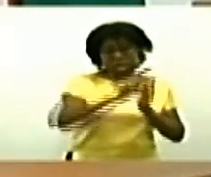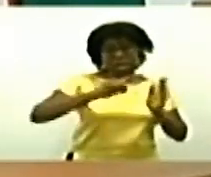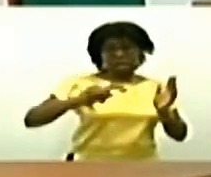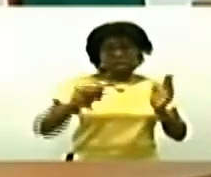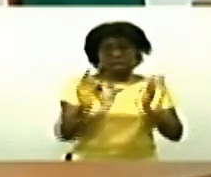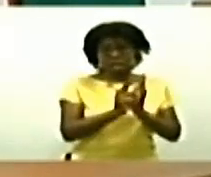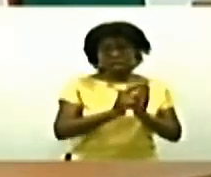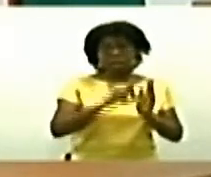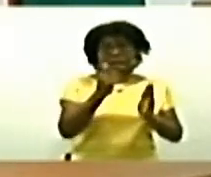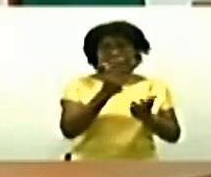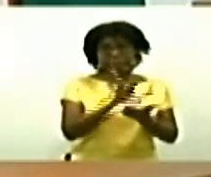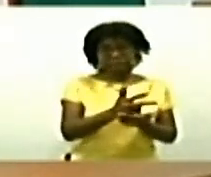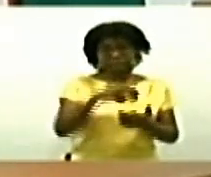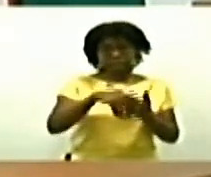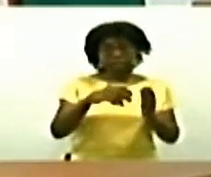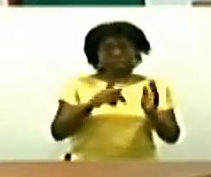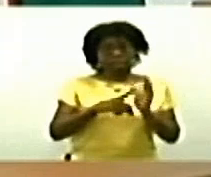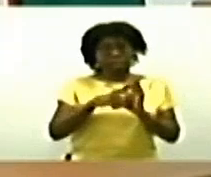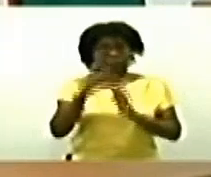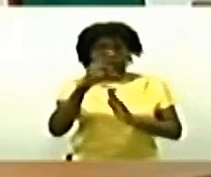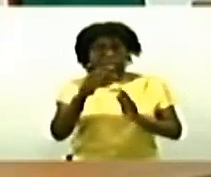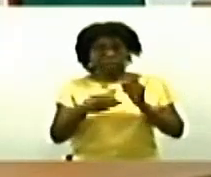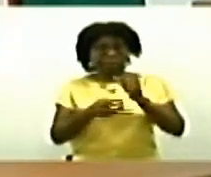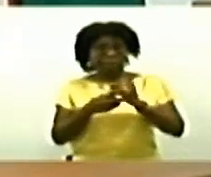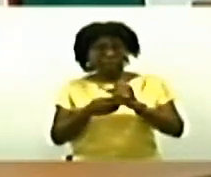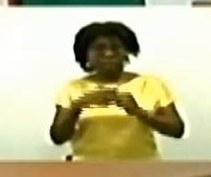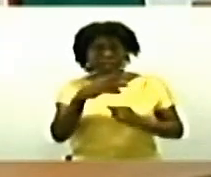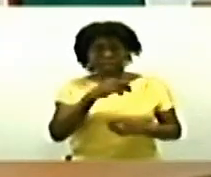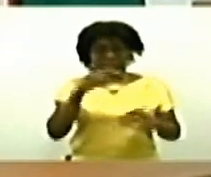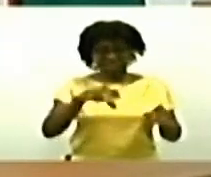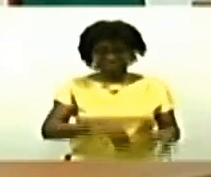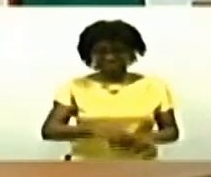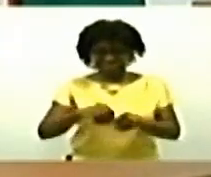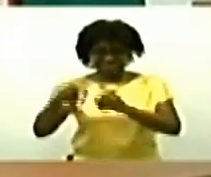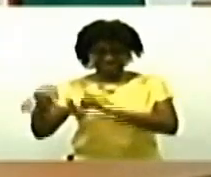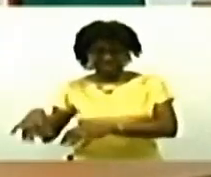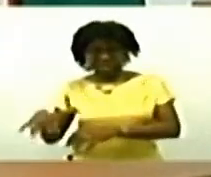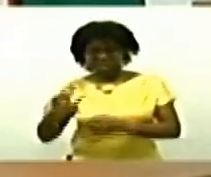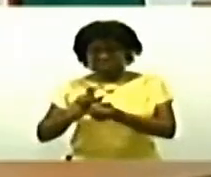development bank coming out and disarming the